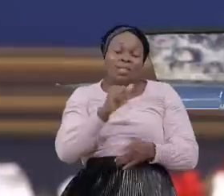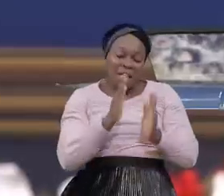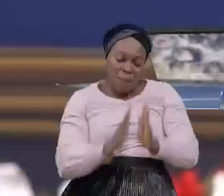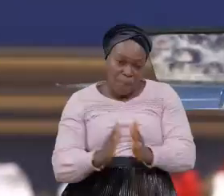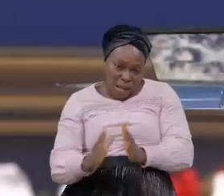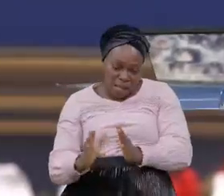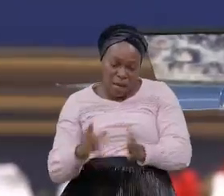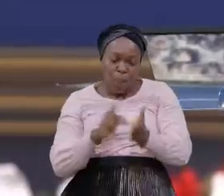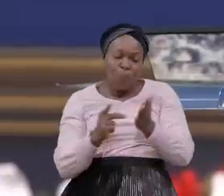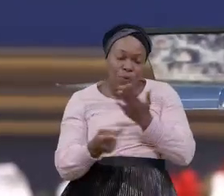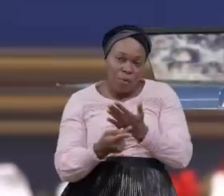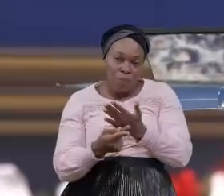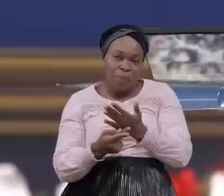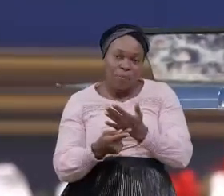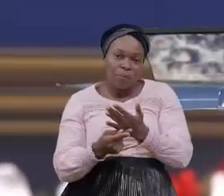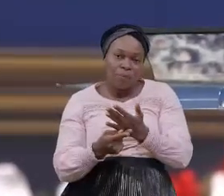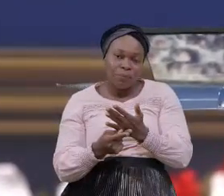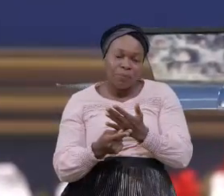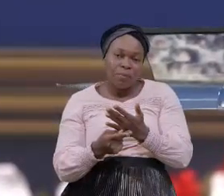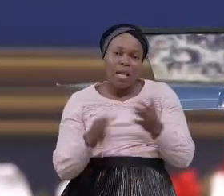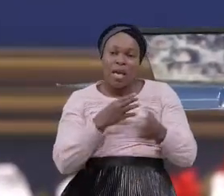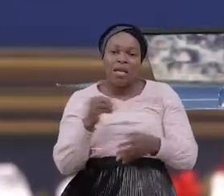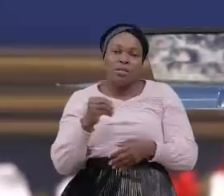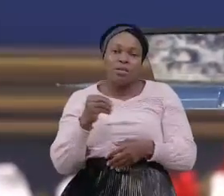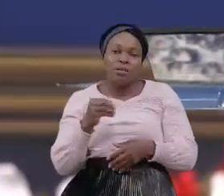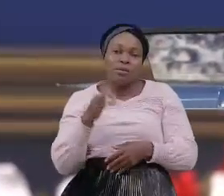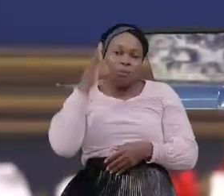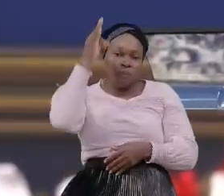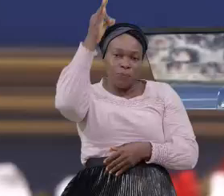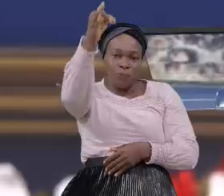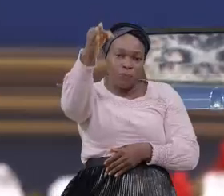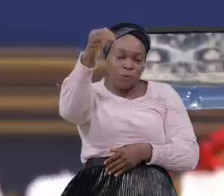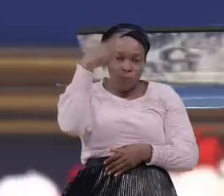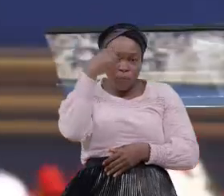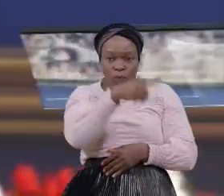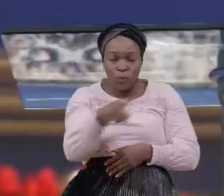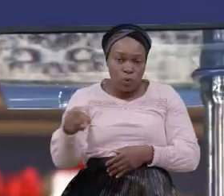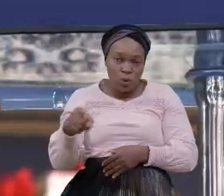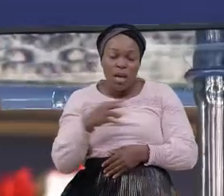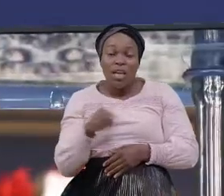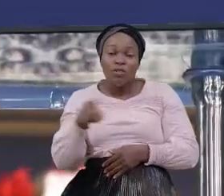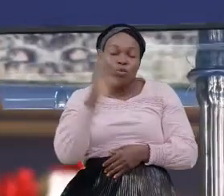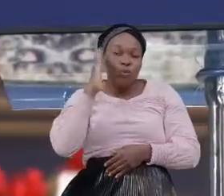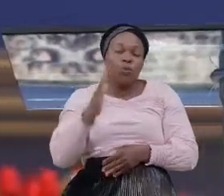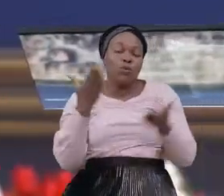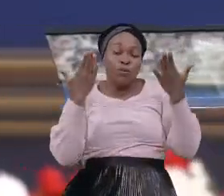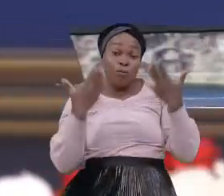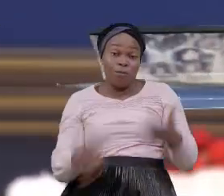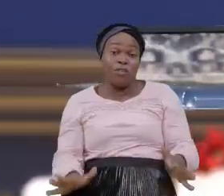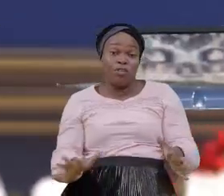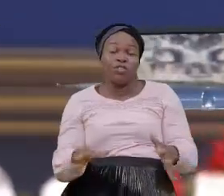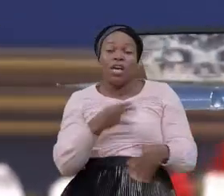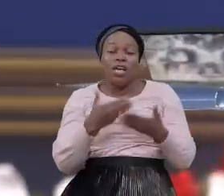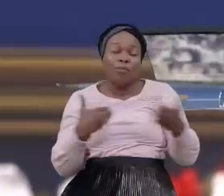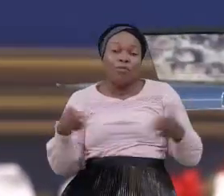you alone will do, will finish. And before you finish, you are not